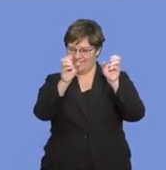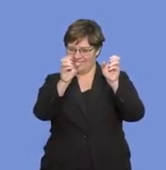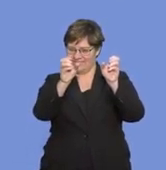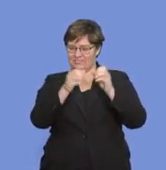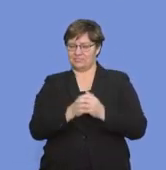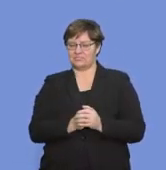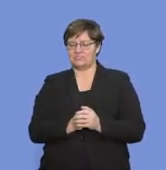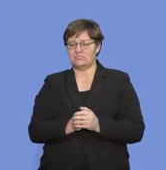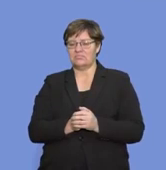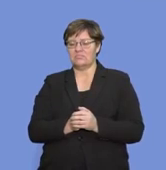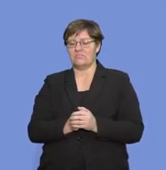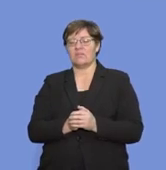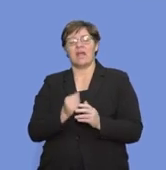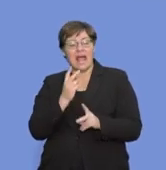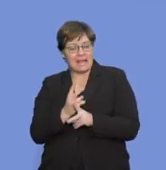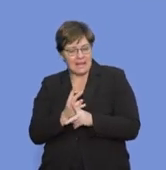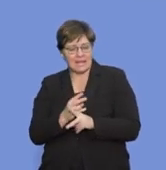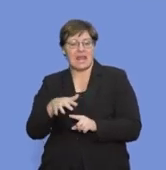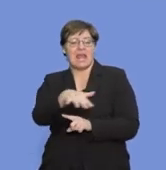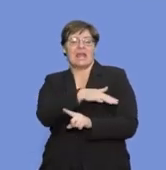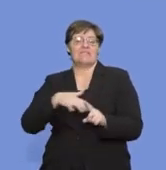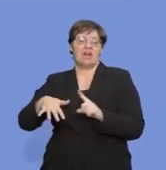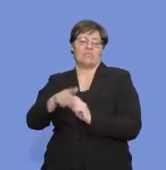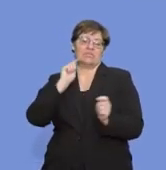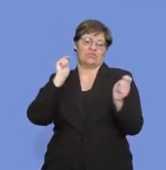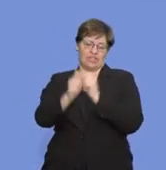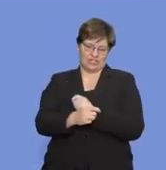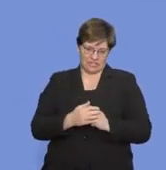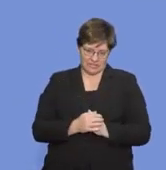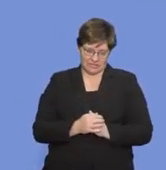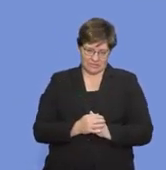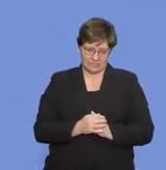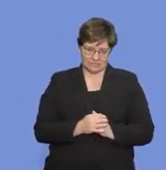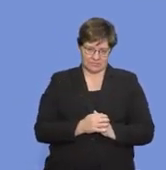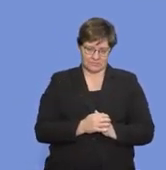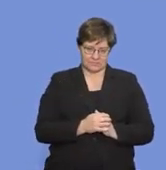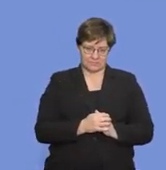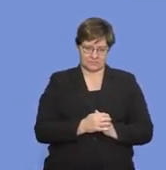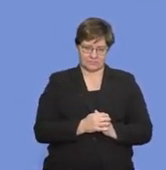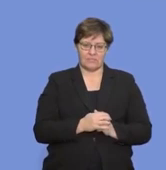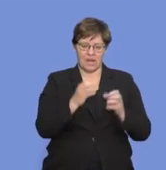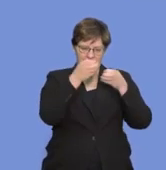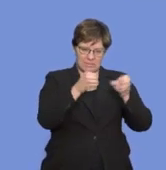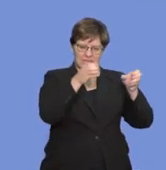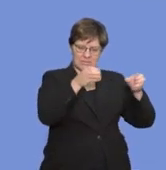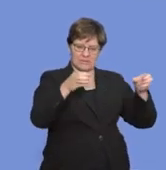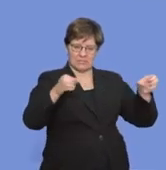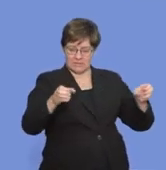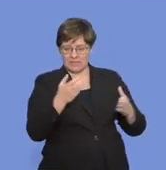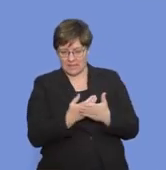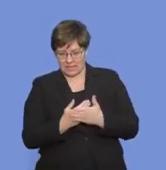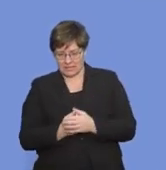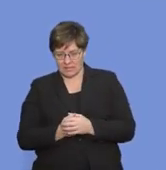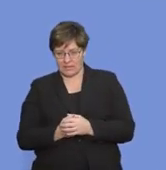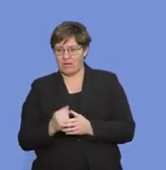that took place here. Once again, the environmental conditions changed, and they then split into 2